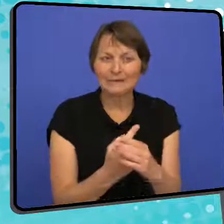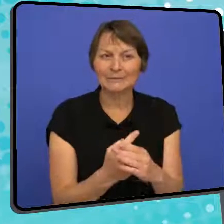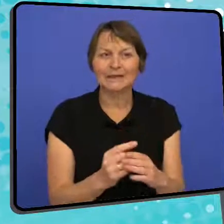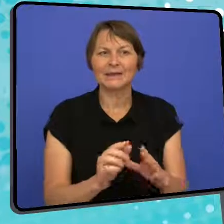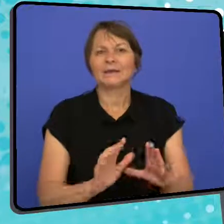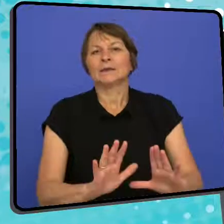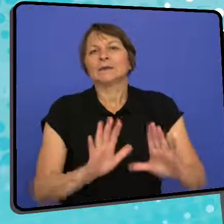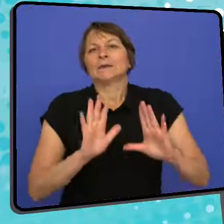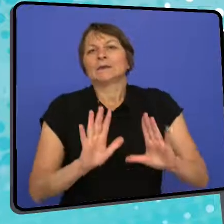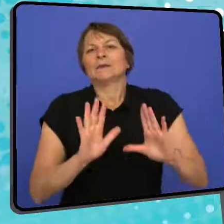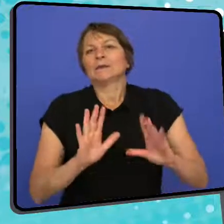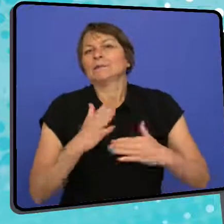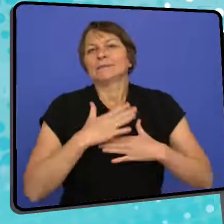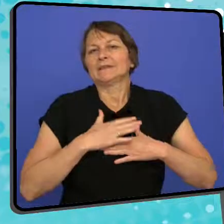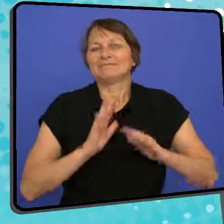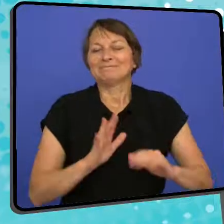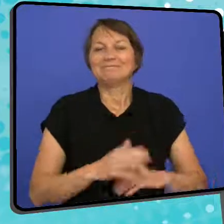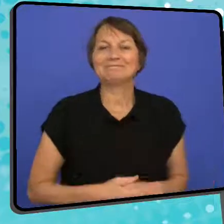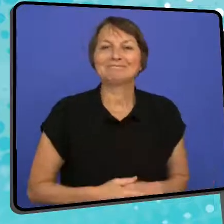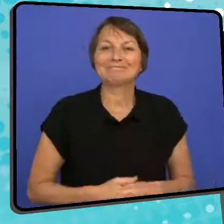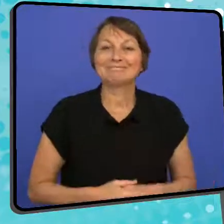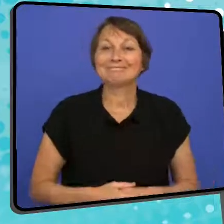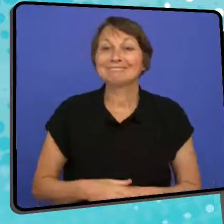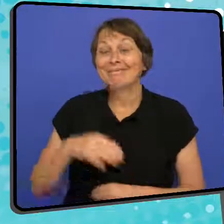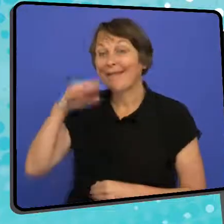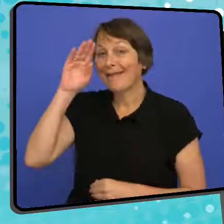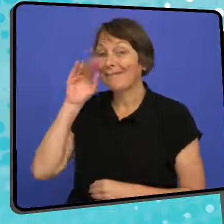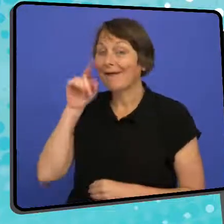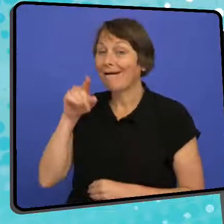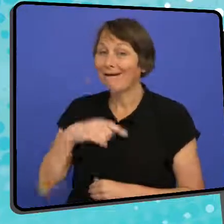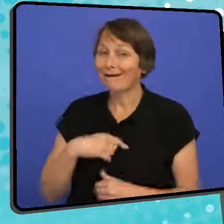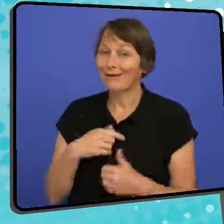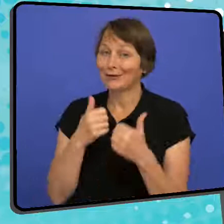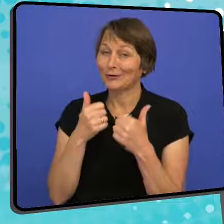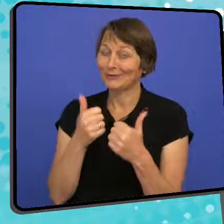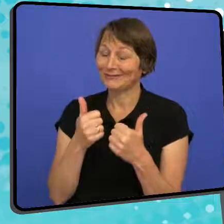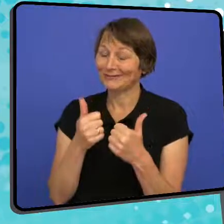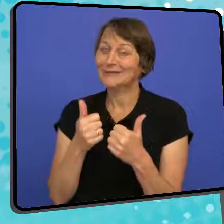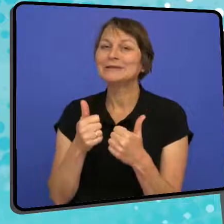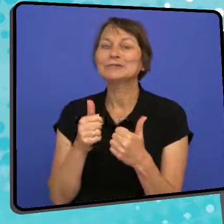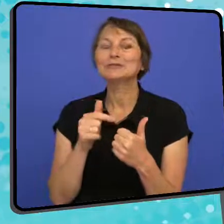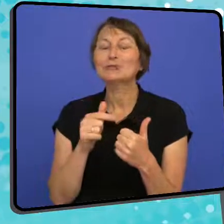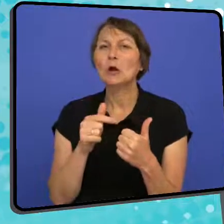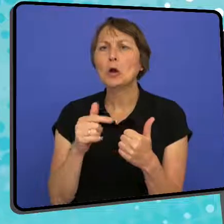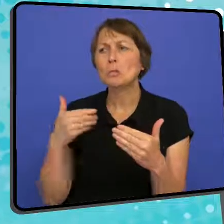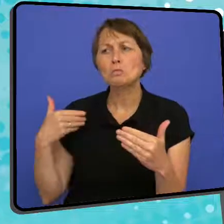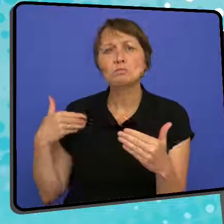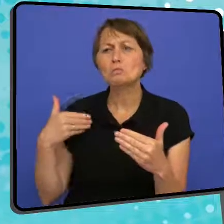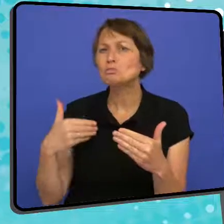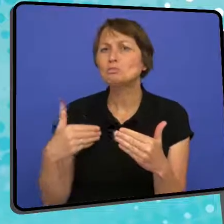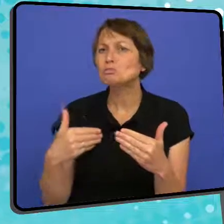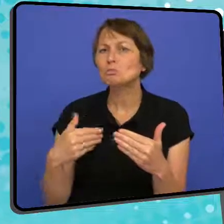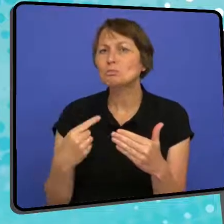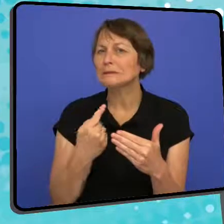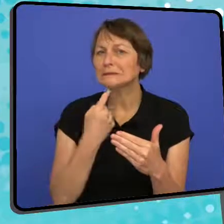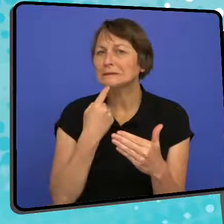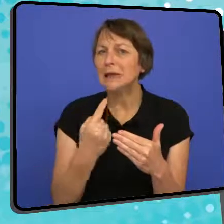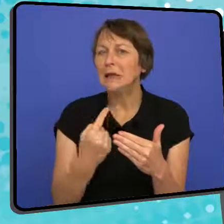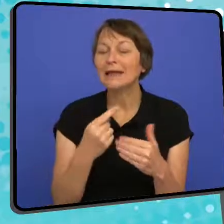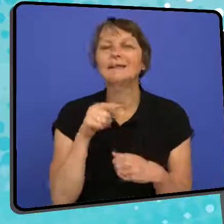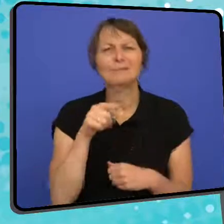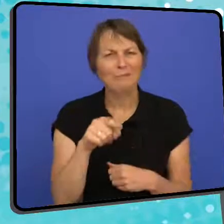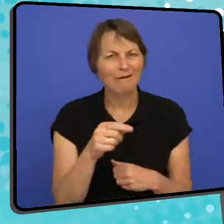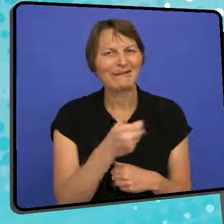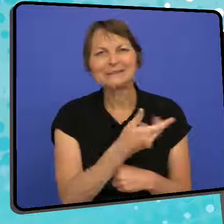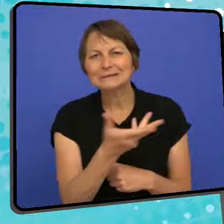Yeah, that's such a good one, really. It's interestingly not one that's necessarily come up. We've had the sheer amount that